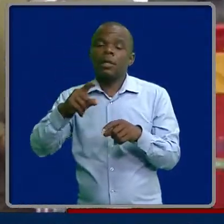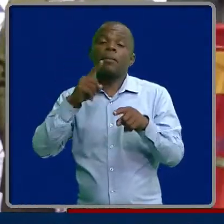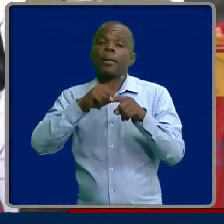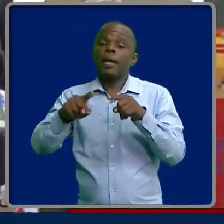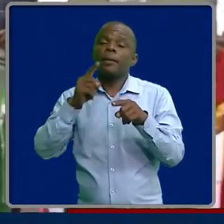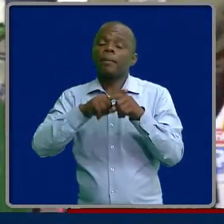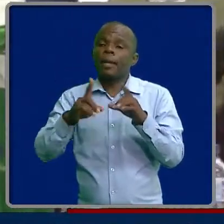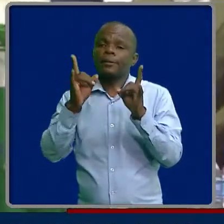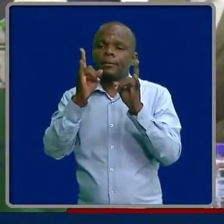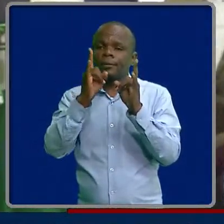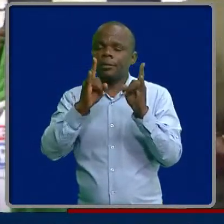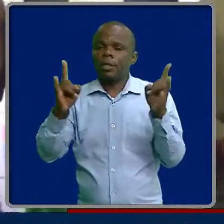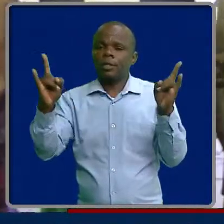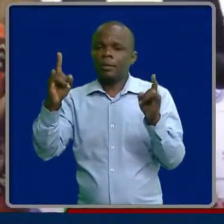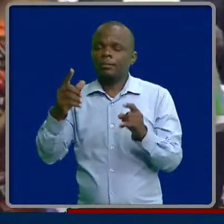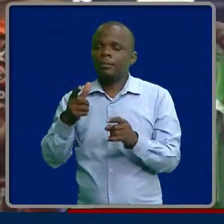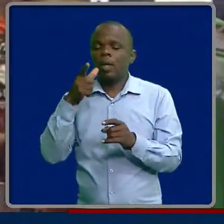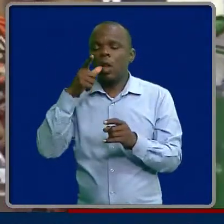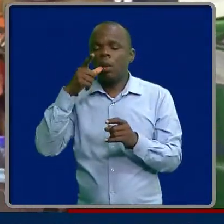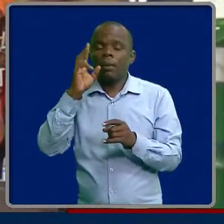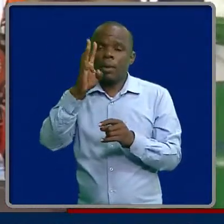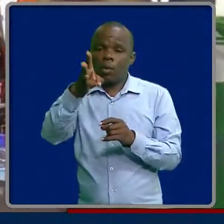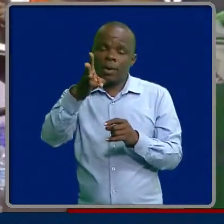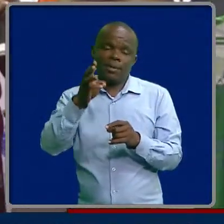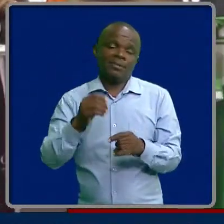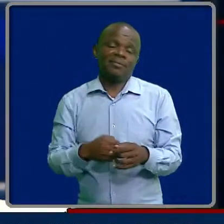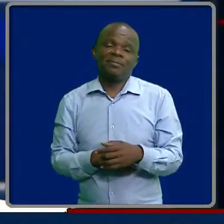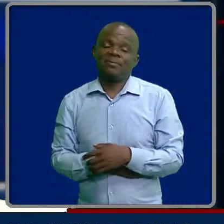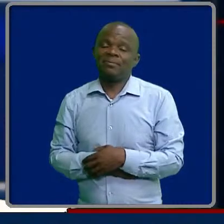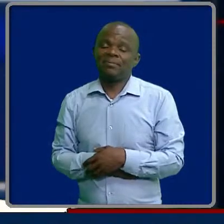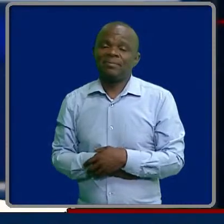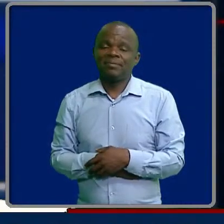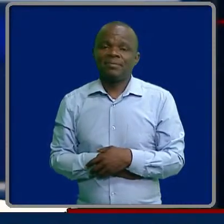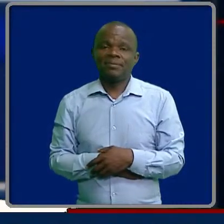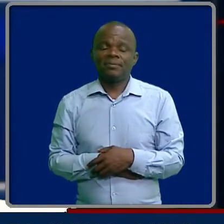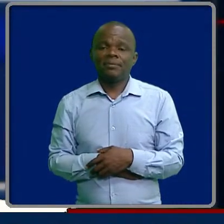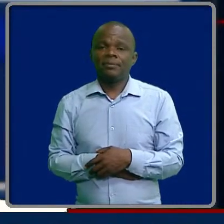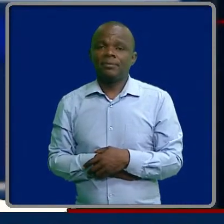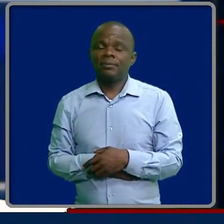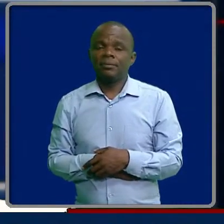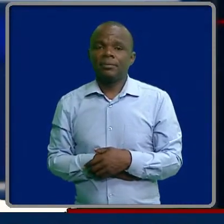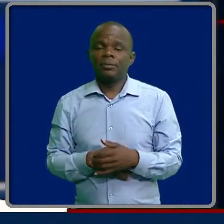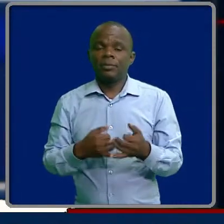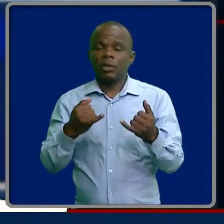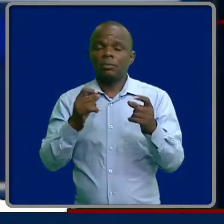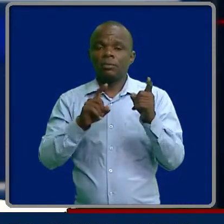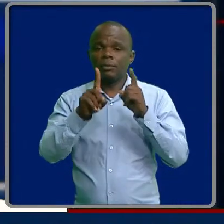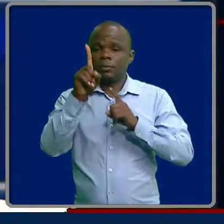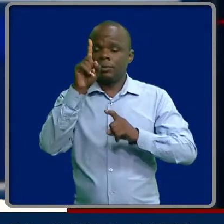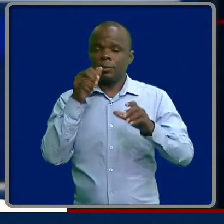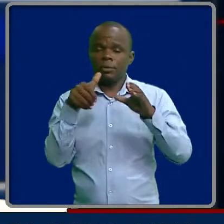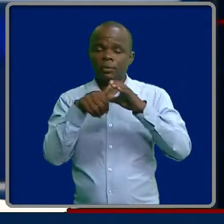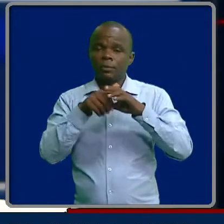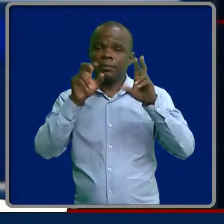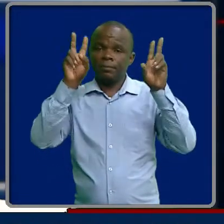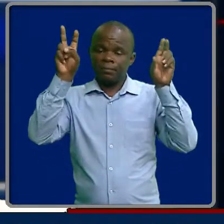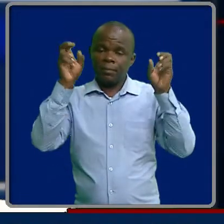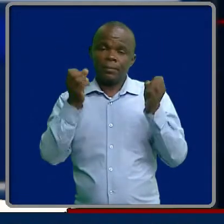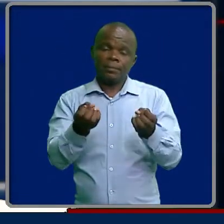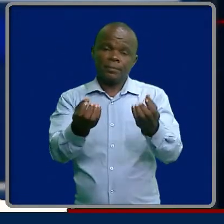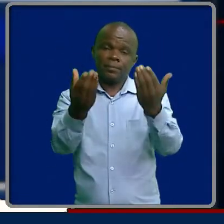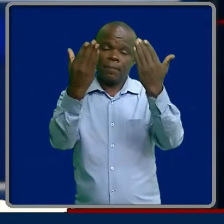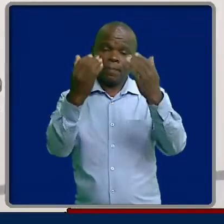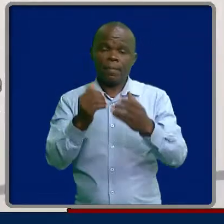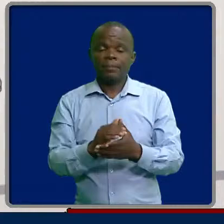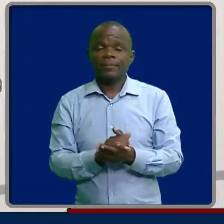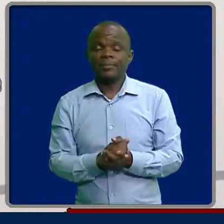For Eswatini TV Sports, from Bisumsonera, Lubamba. And that's all for now. Before I go, here's a reminder of our headlining